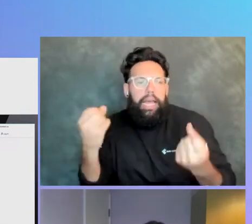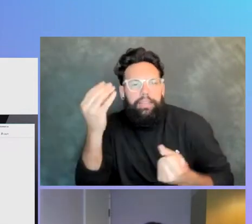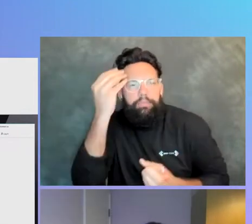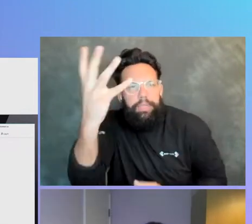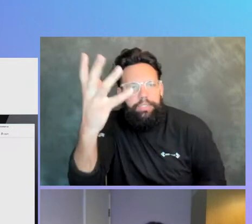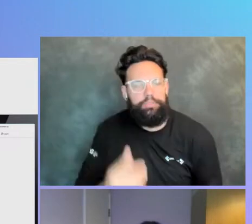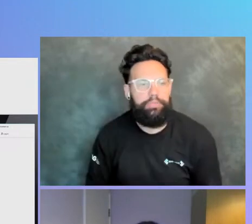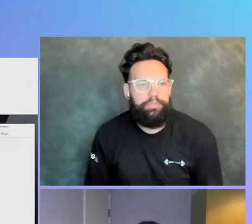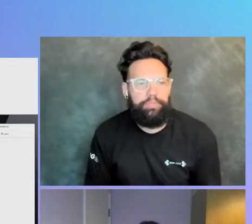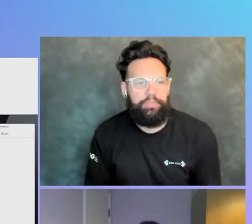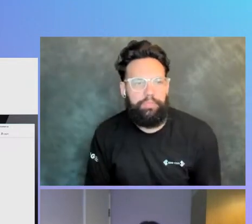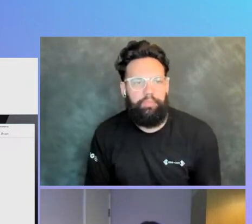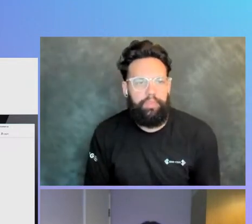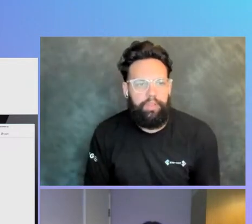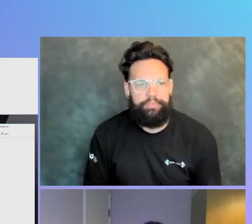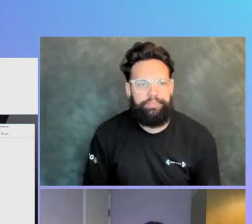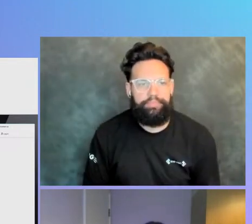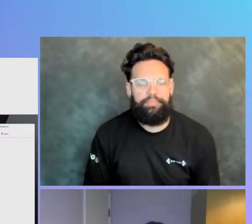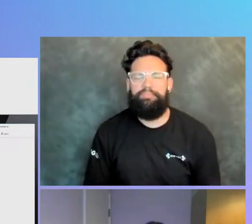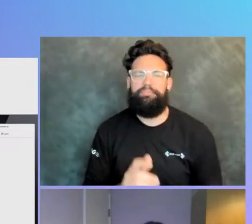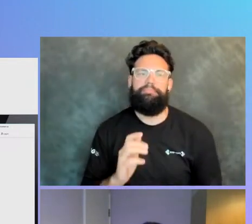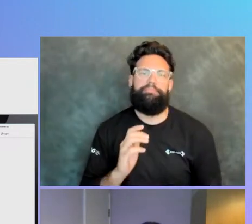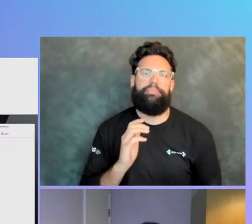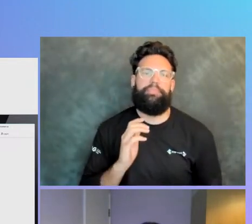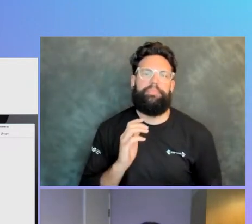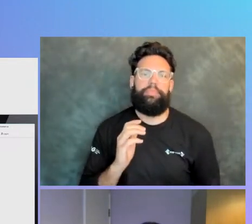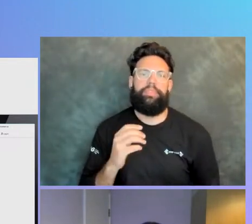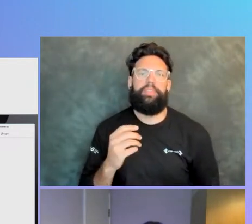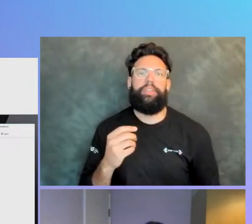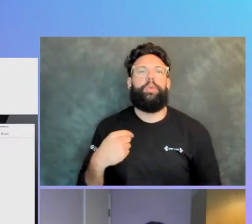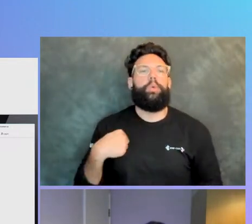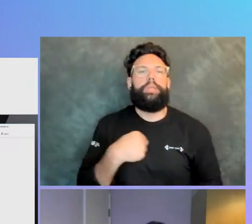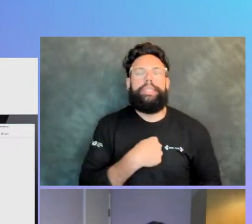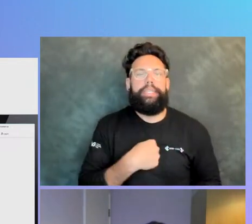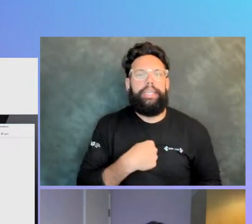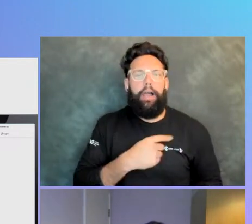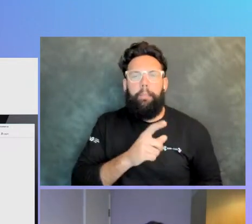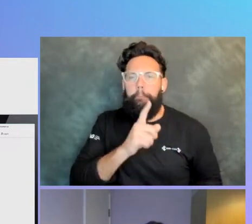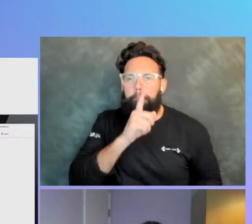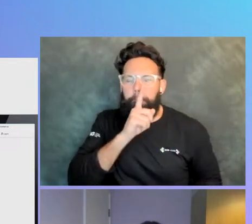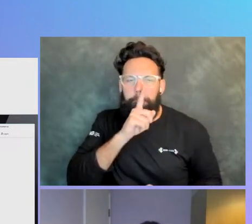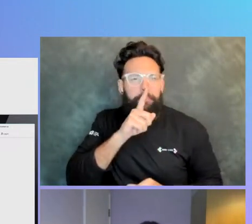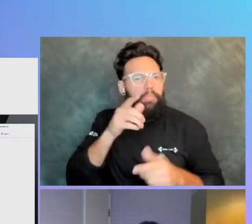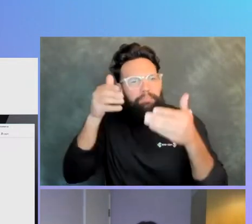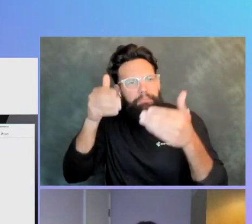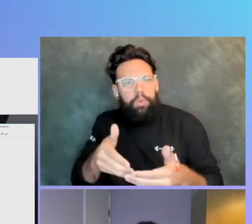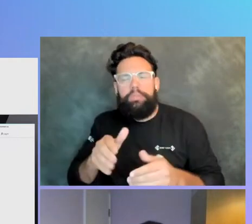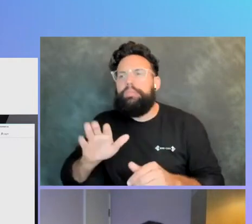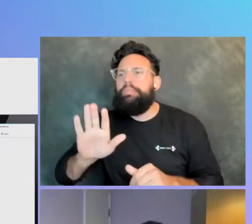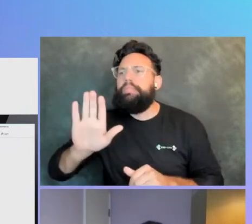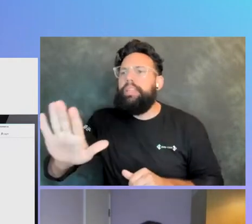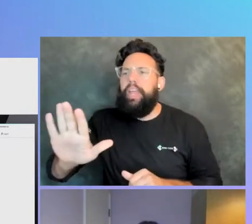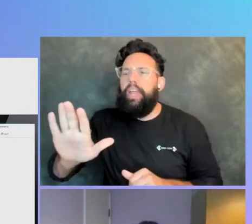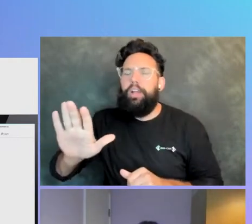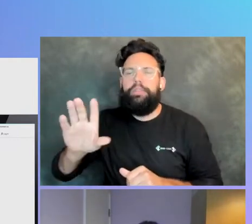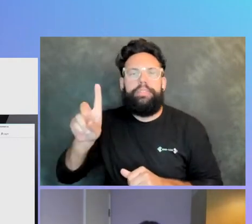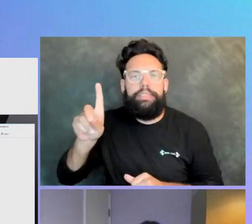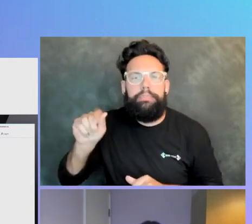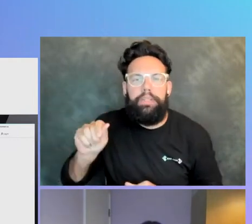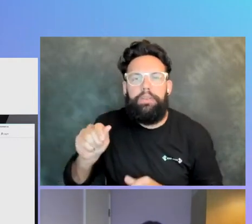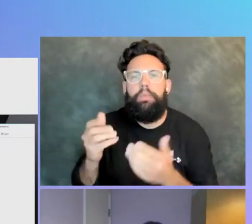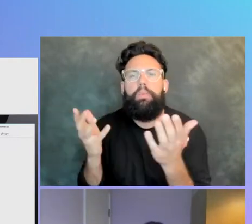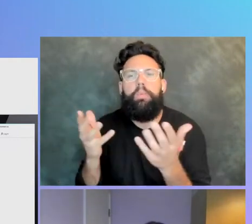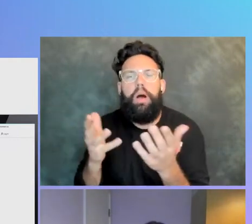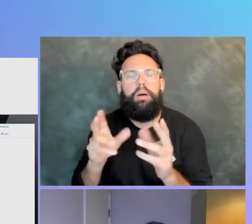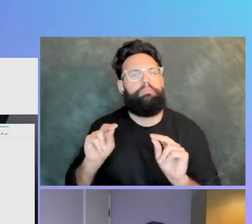We also kept things quite high level, so we aren't focused on diagnoses, we're focused on access need and what those people need to have equal